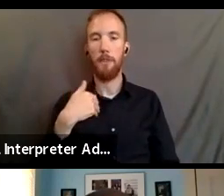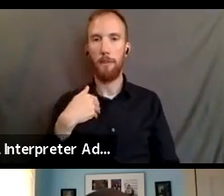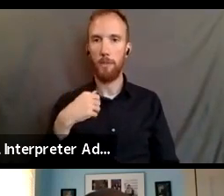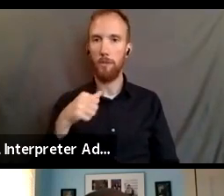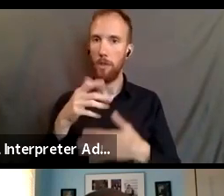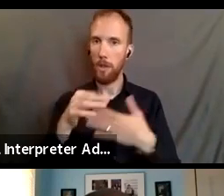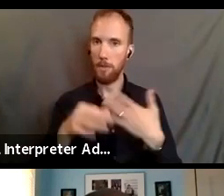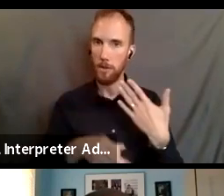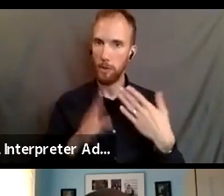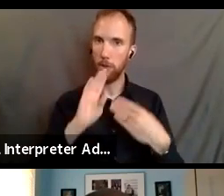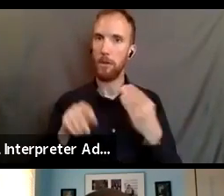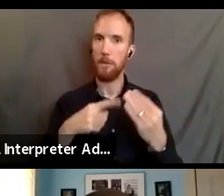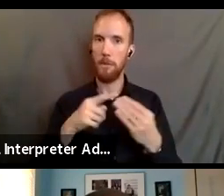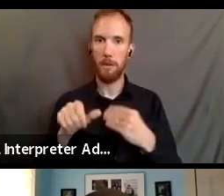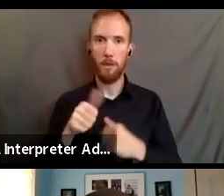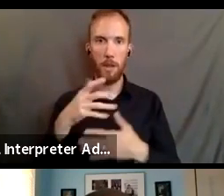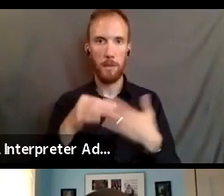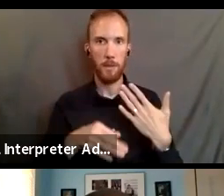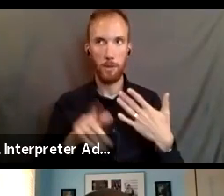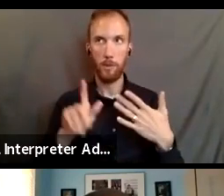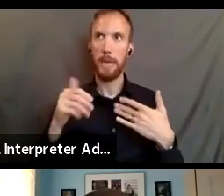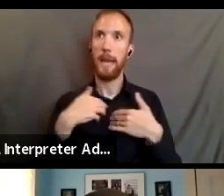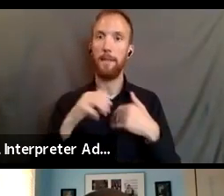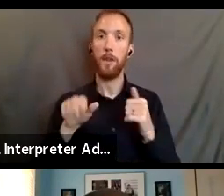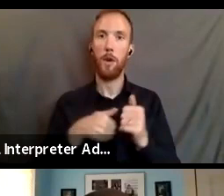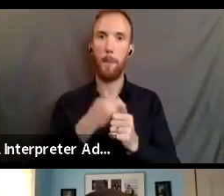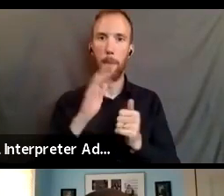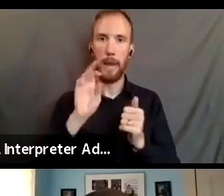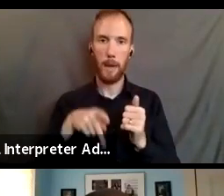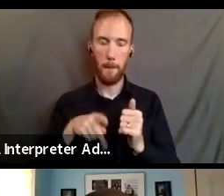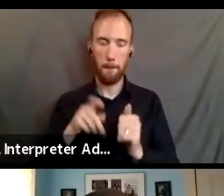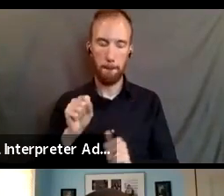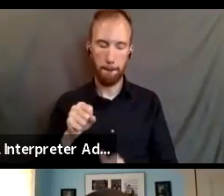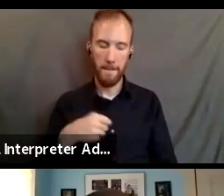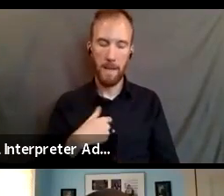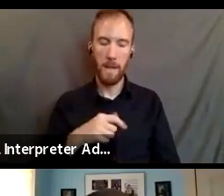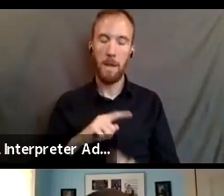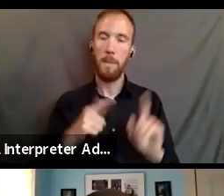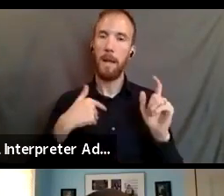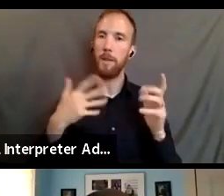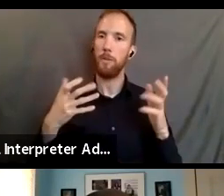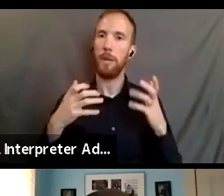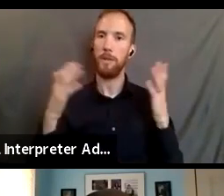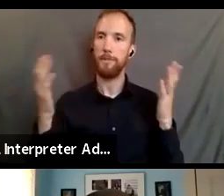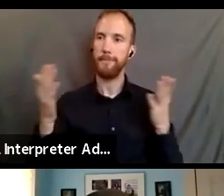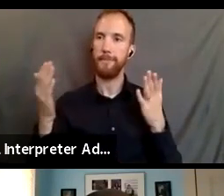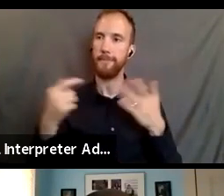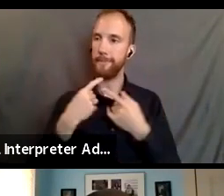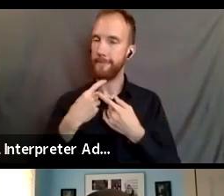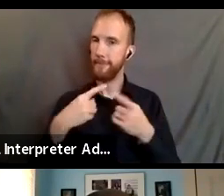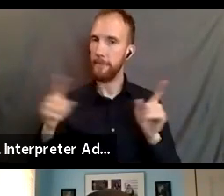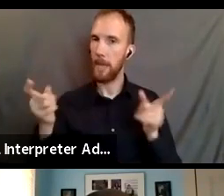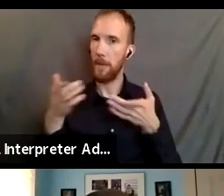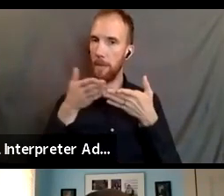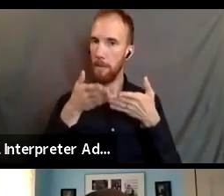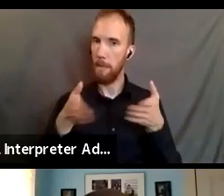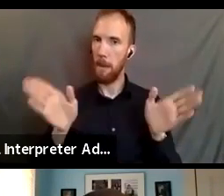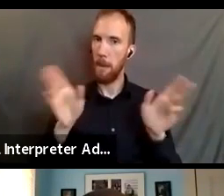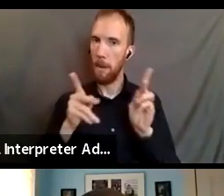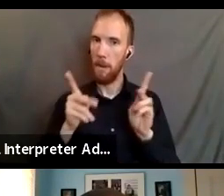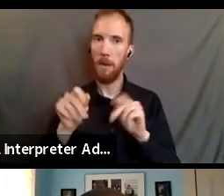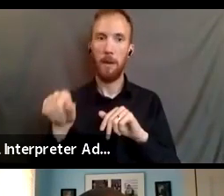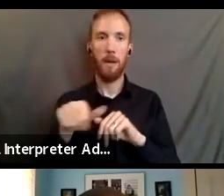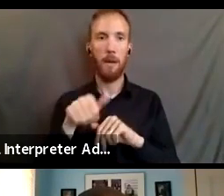have a backup plan um but i i want to urge the public i want to urge elected officials and everyone